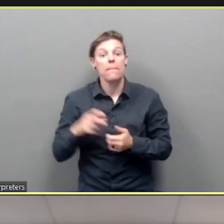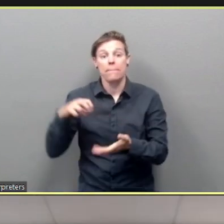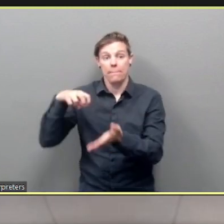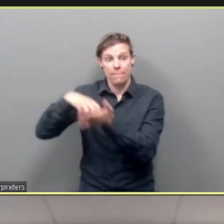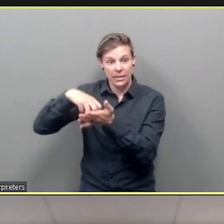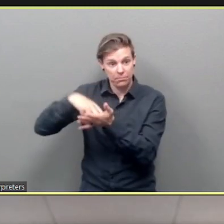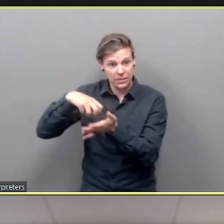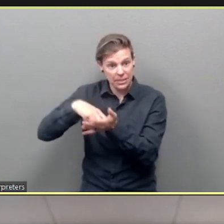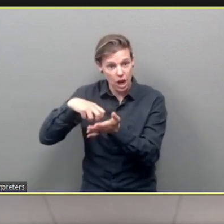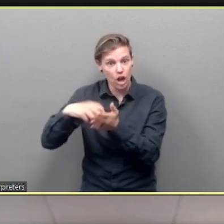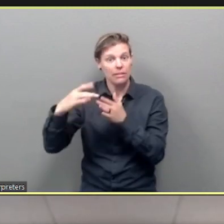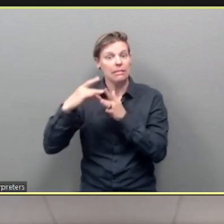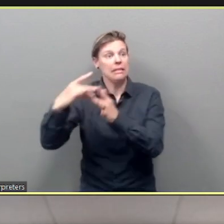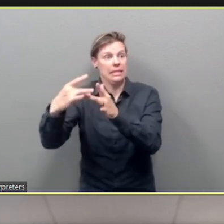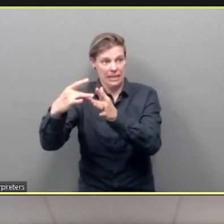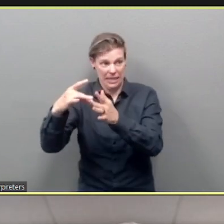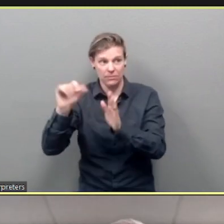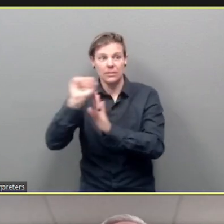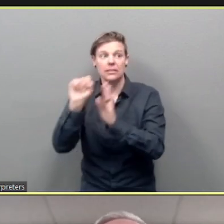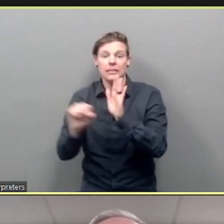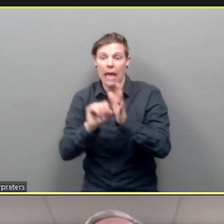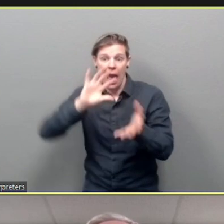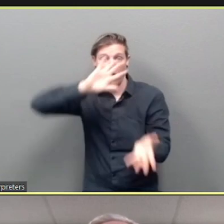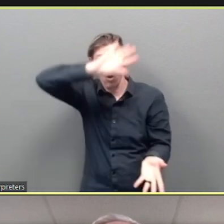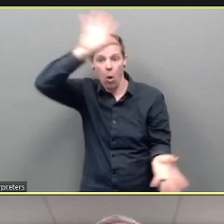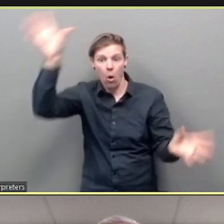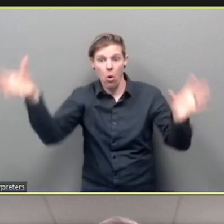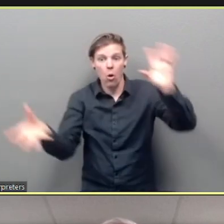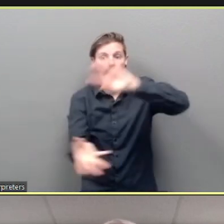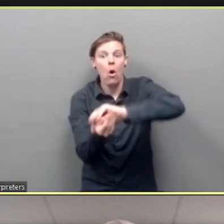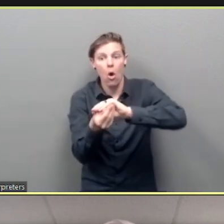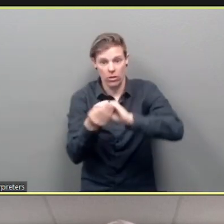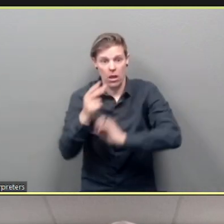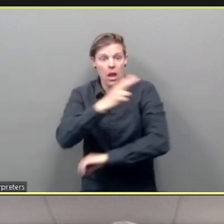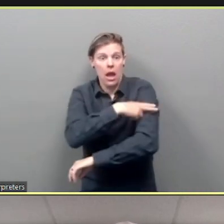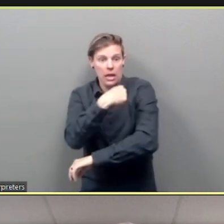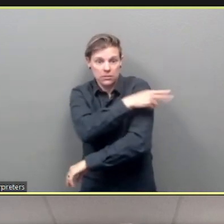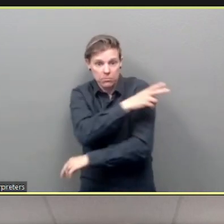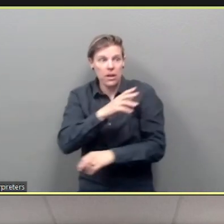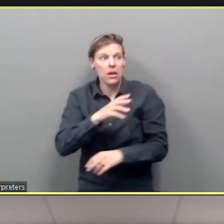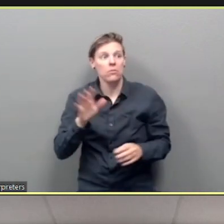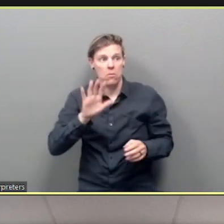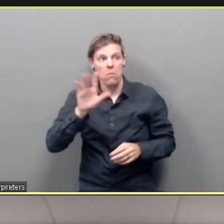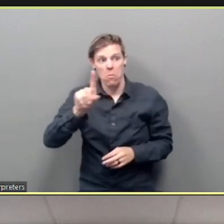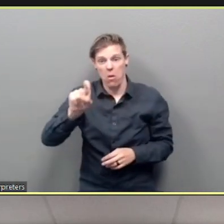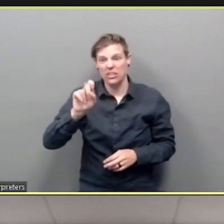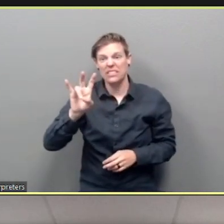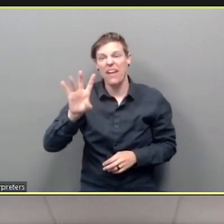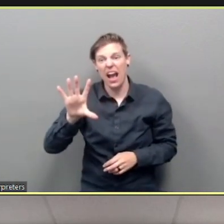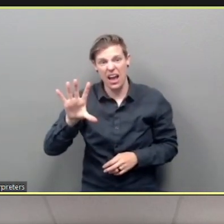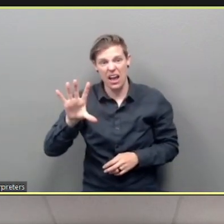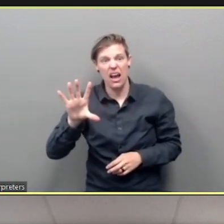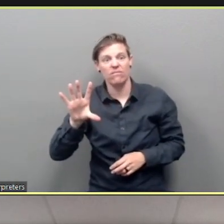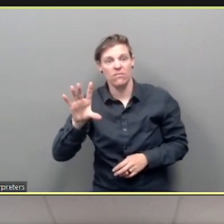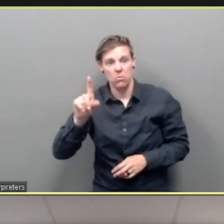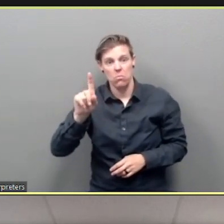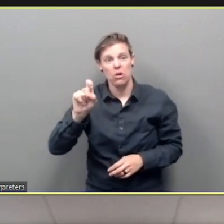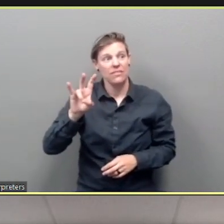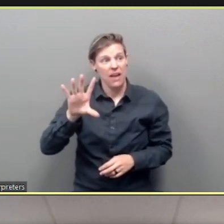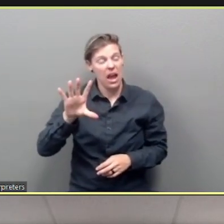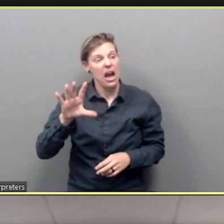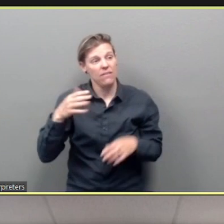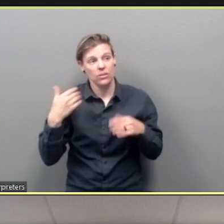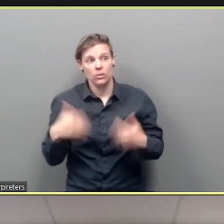has a statewide network of hospitals, reports as one, is the leader with 175 doses. And again, just